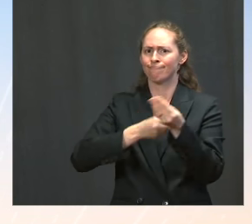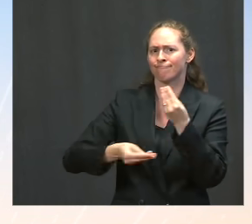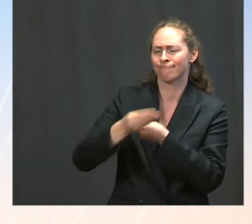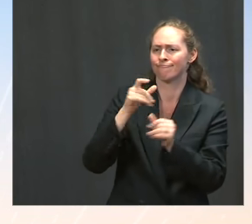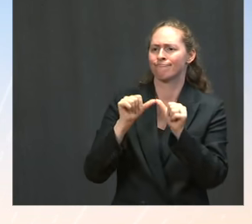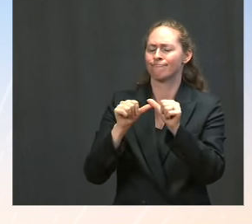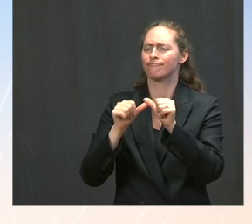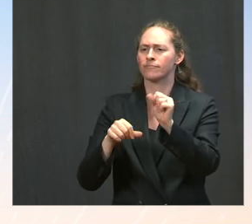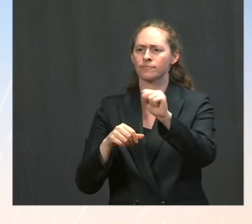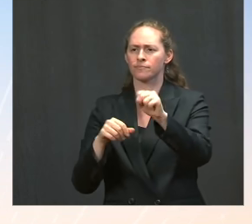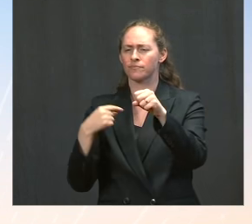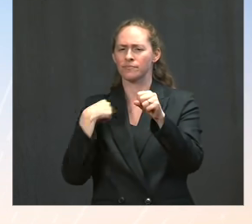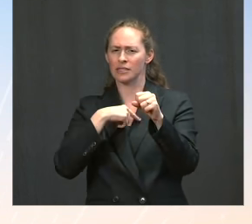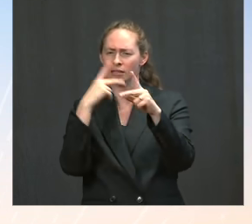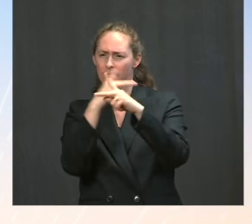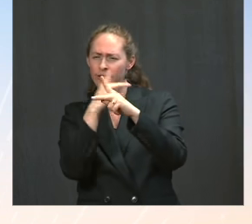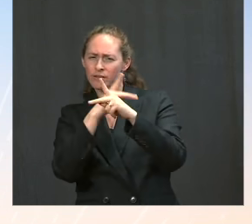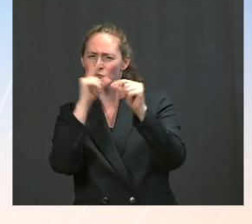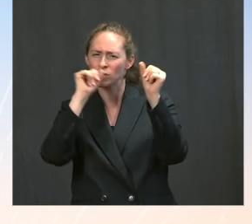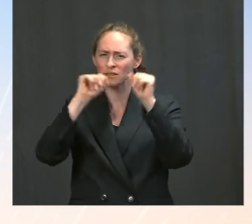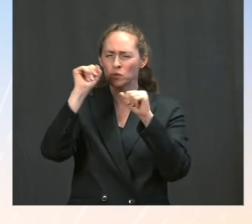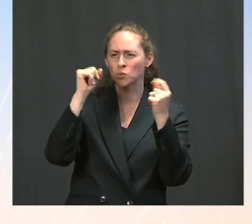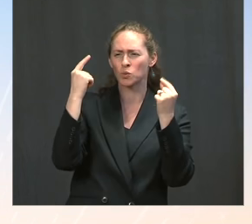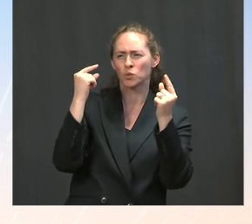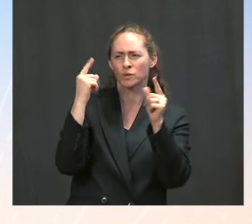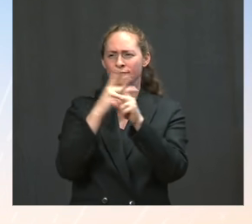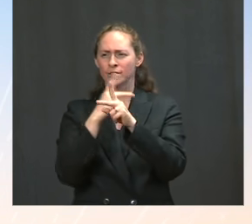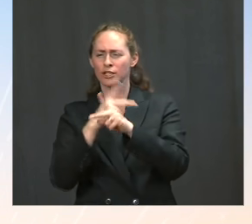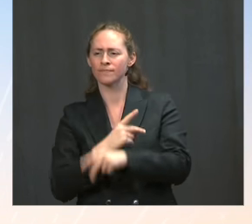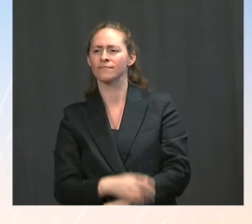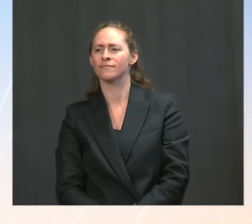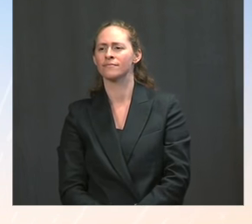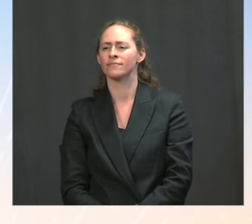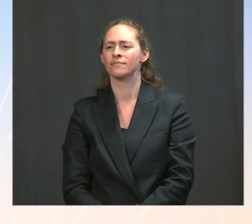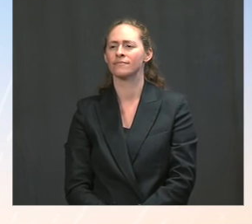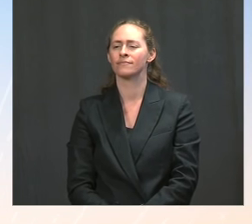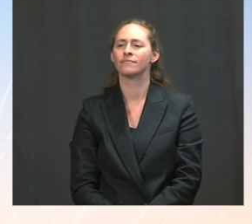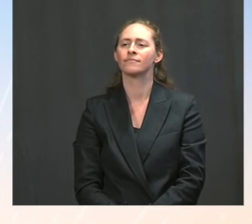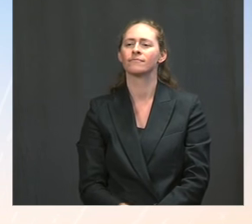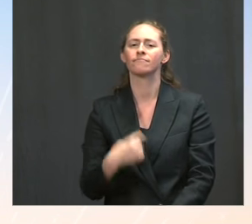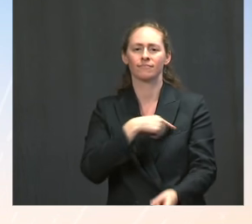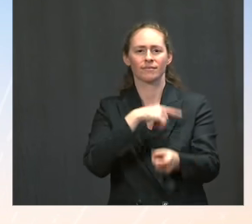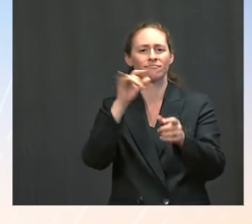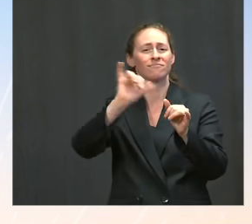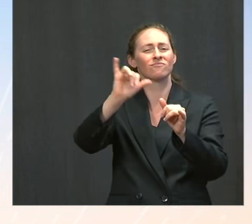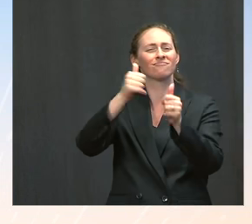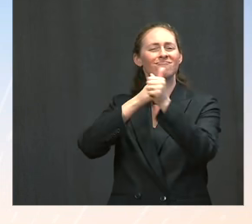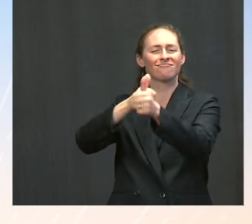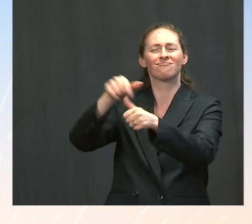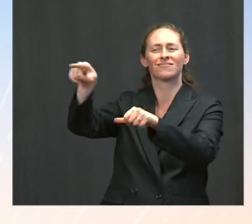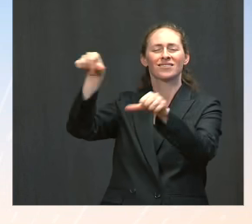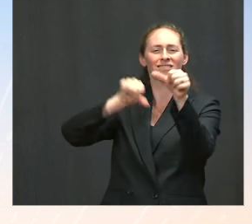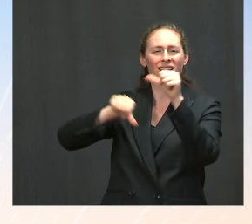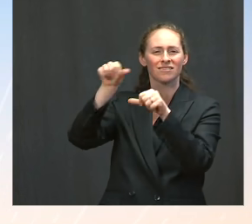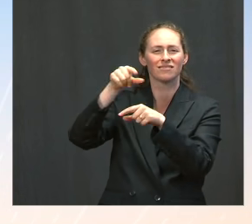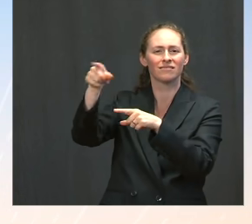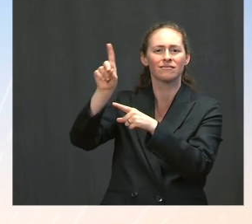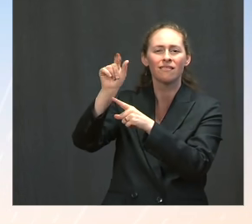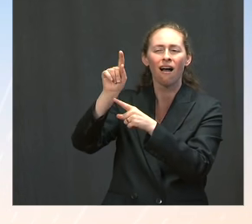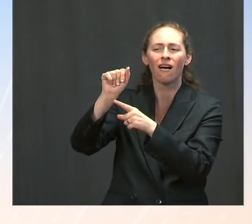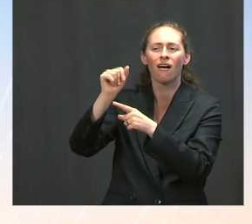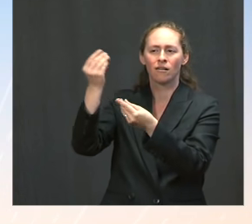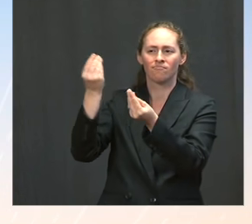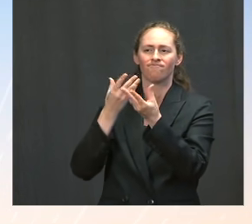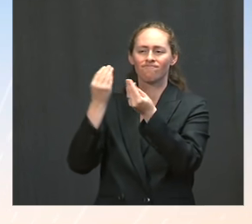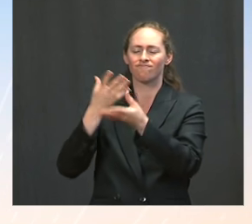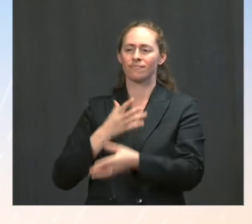based on data and based on science. My primary message with respect